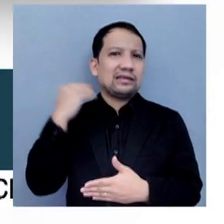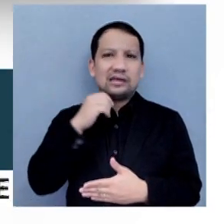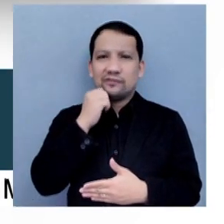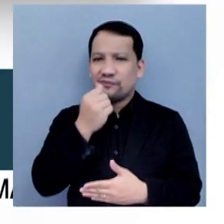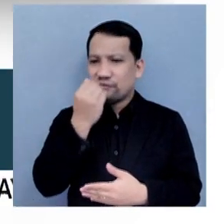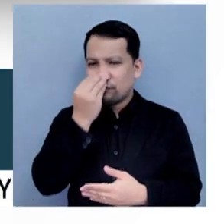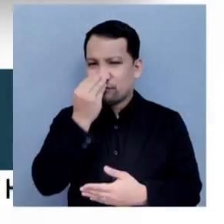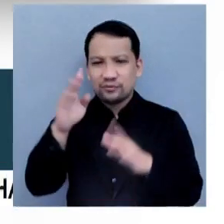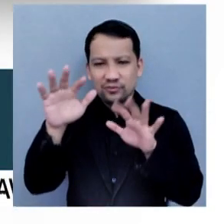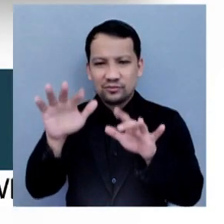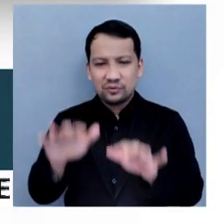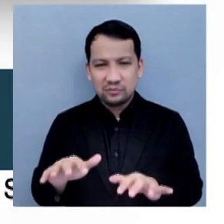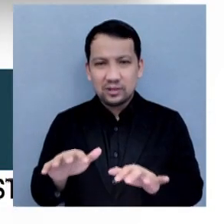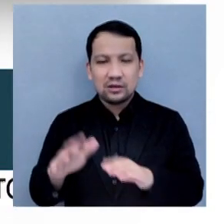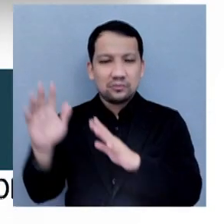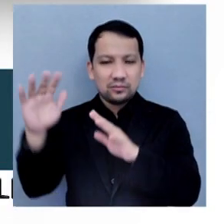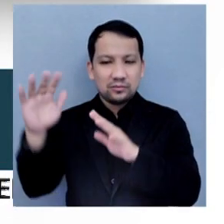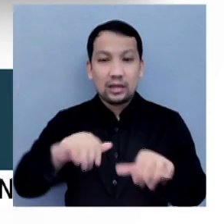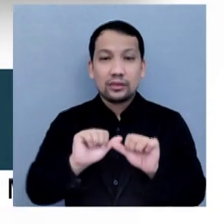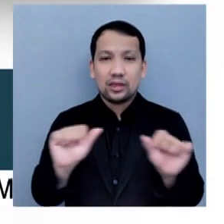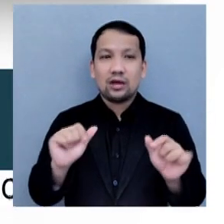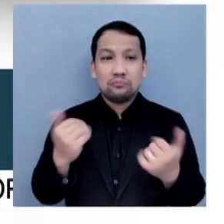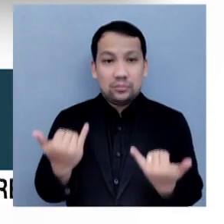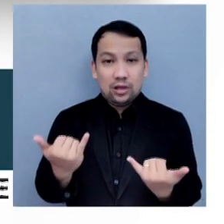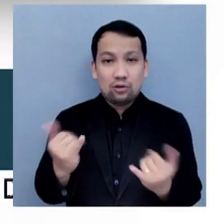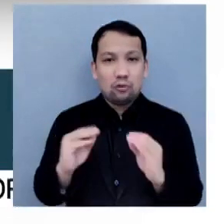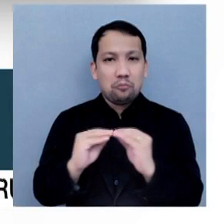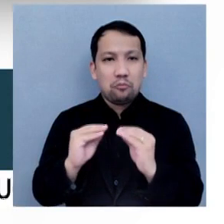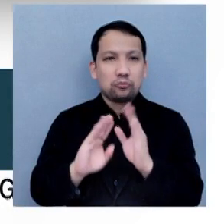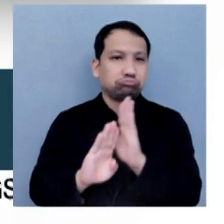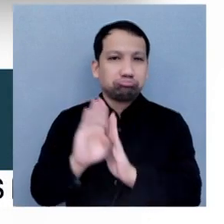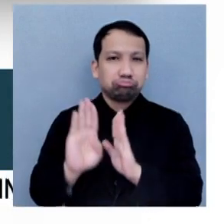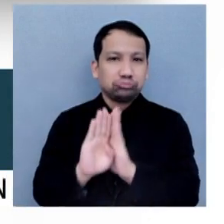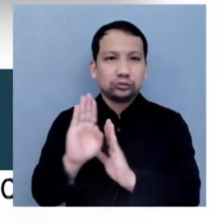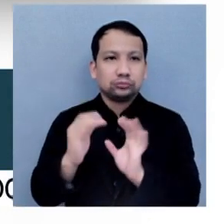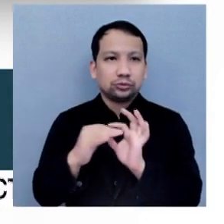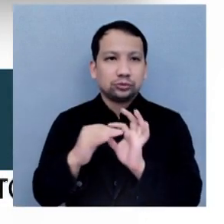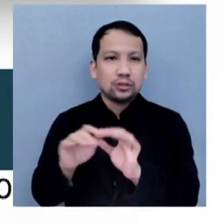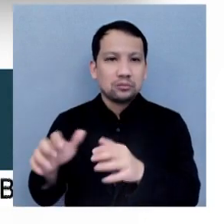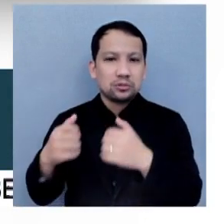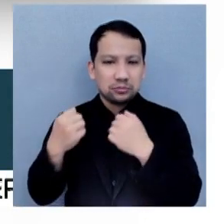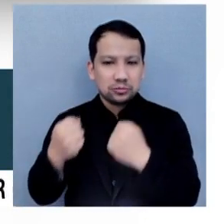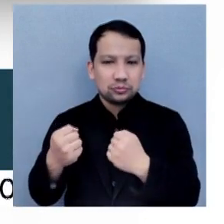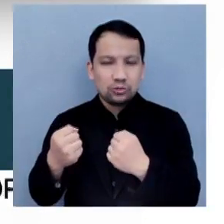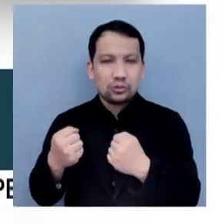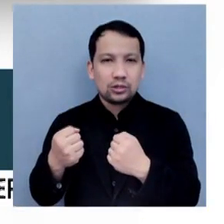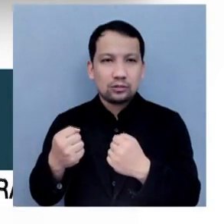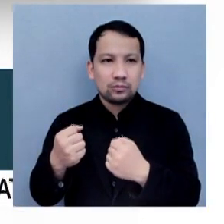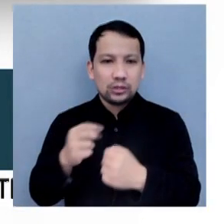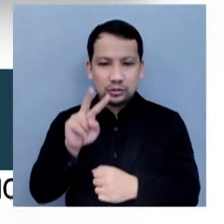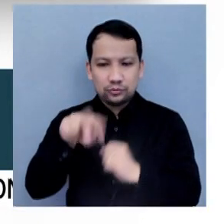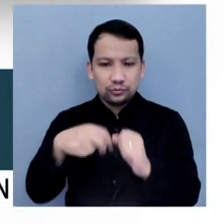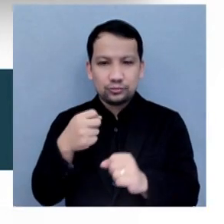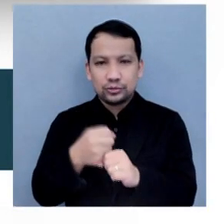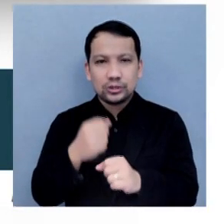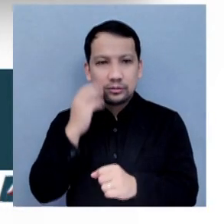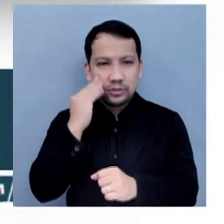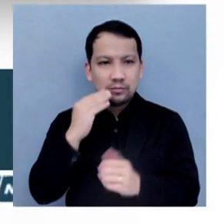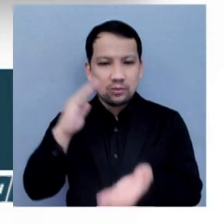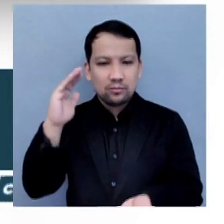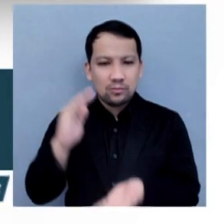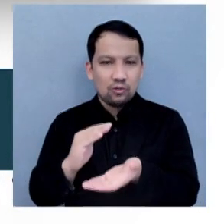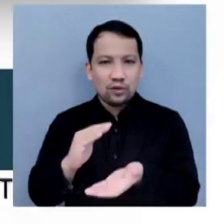talagang naglalandslide. Sa ngayon po, medyo nagkaroon na ng stability. In 2 years na situation namin dito, nabawasan na po yung